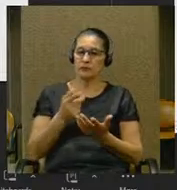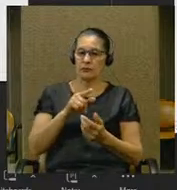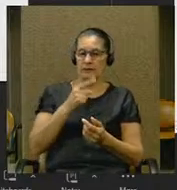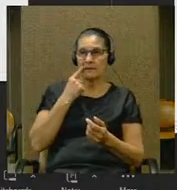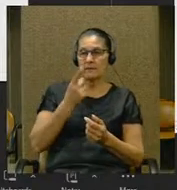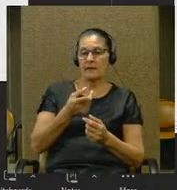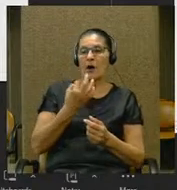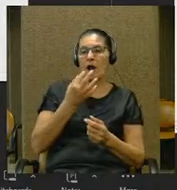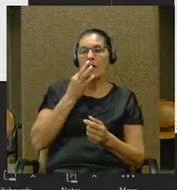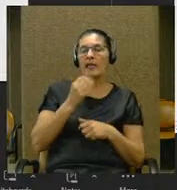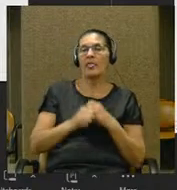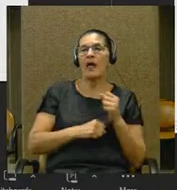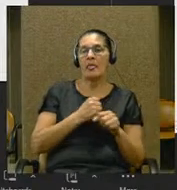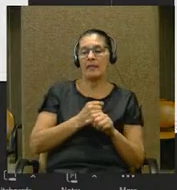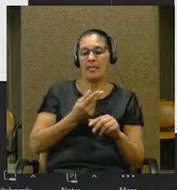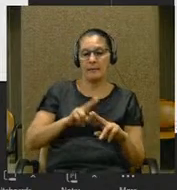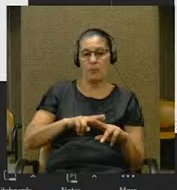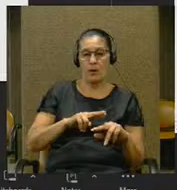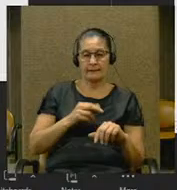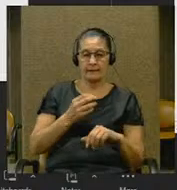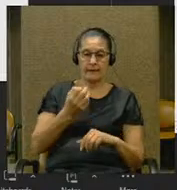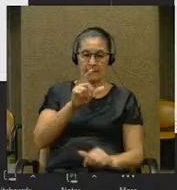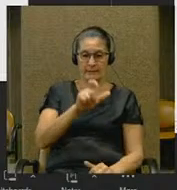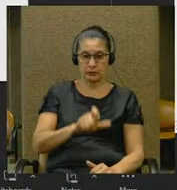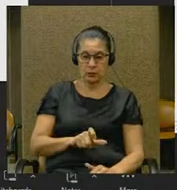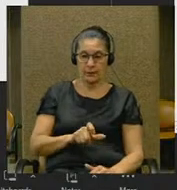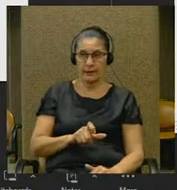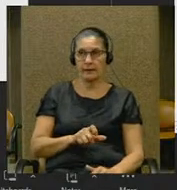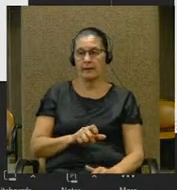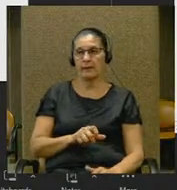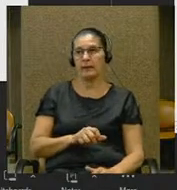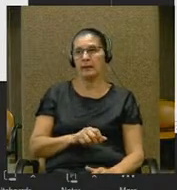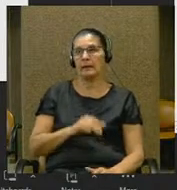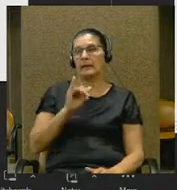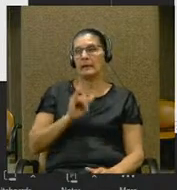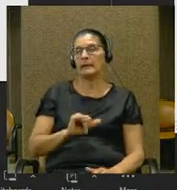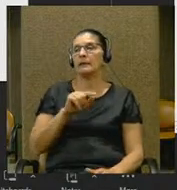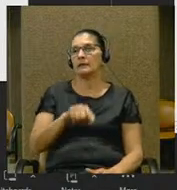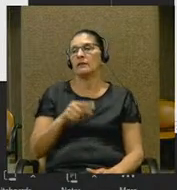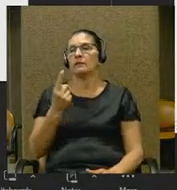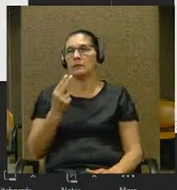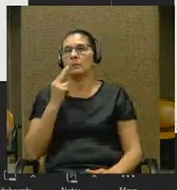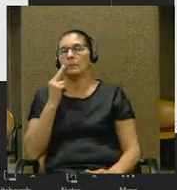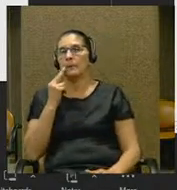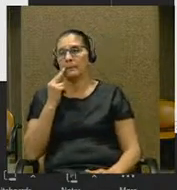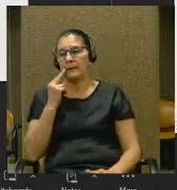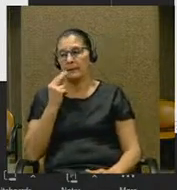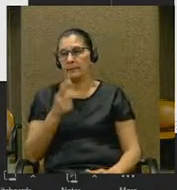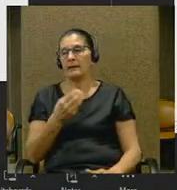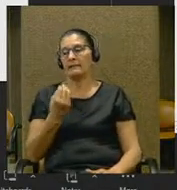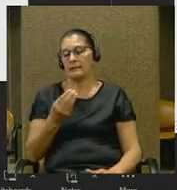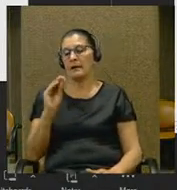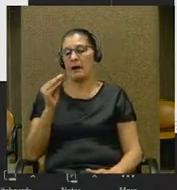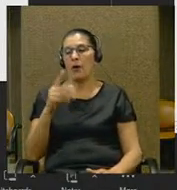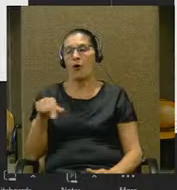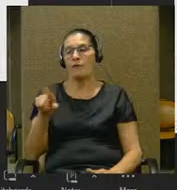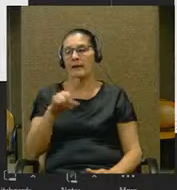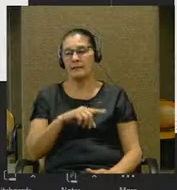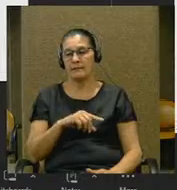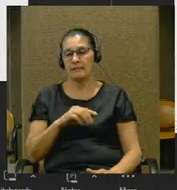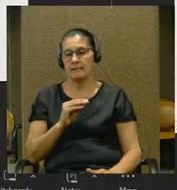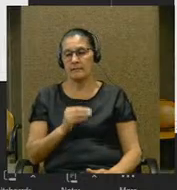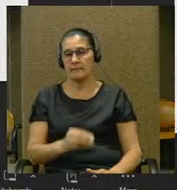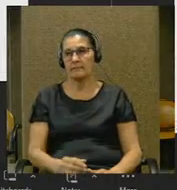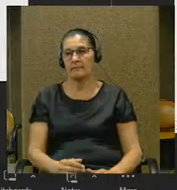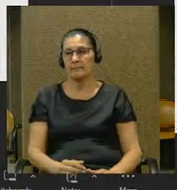as we know, this is a problem that is affecting younger people, especially the age group